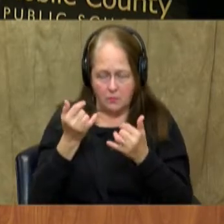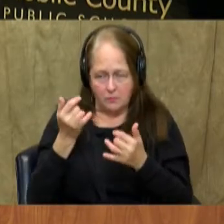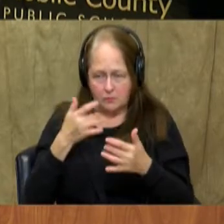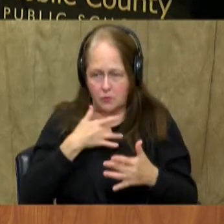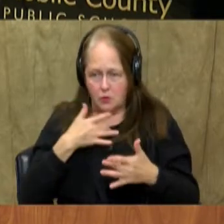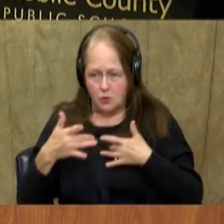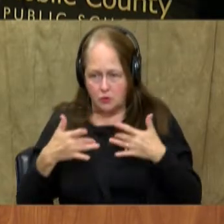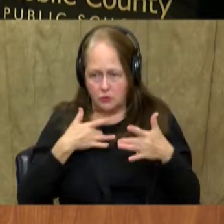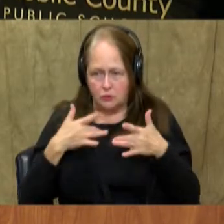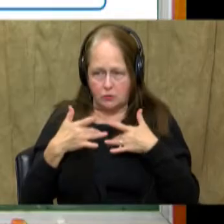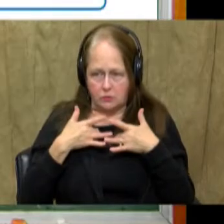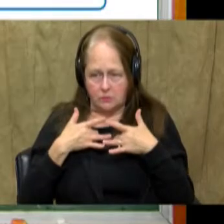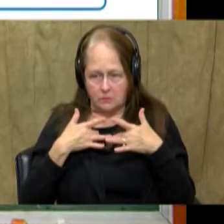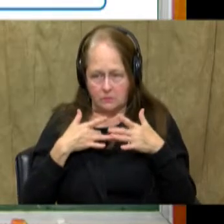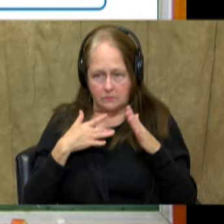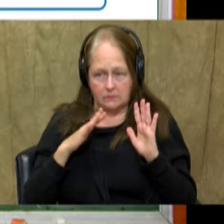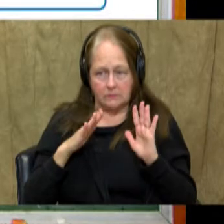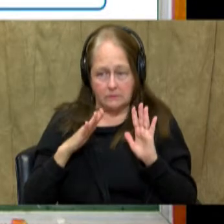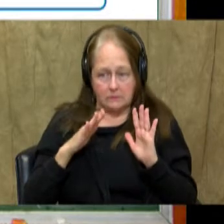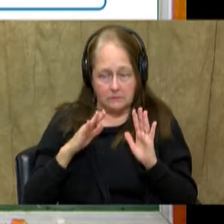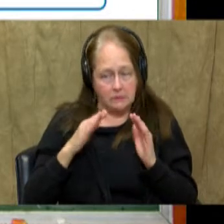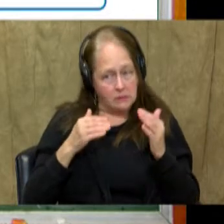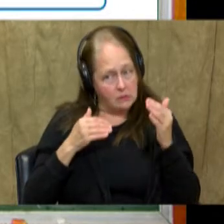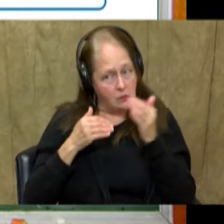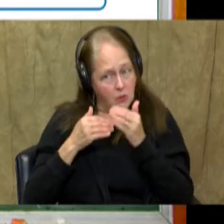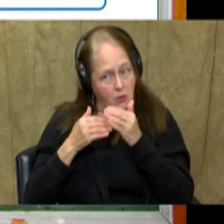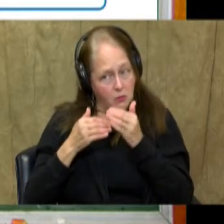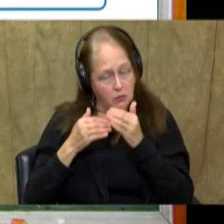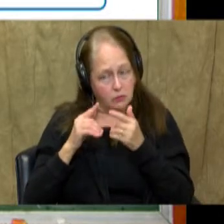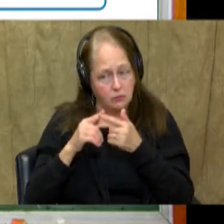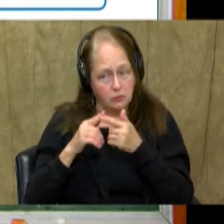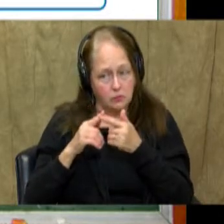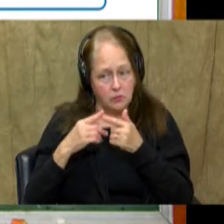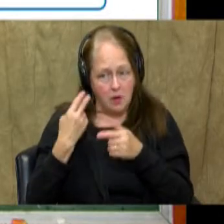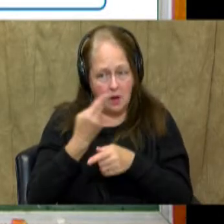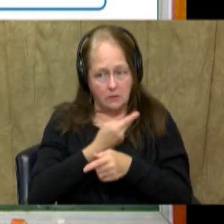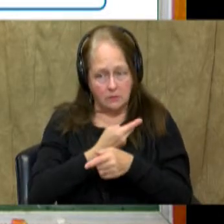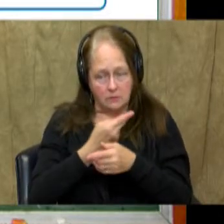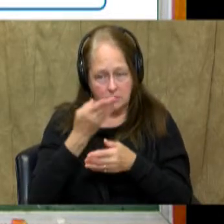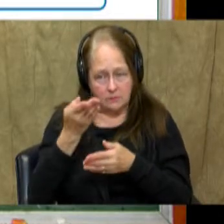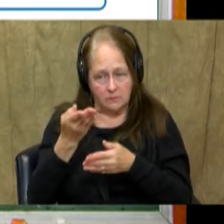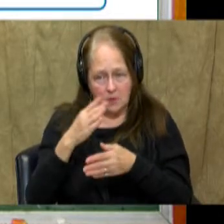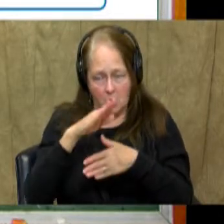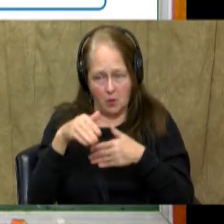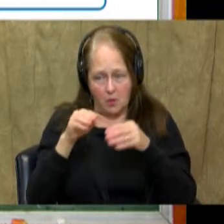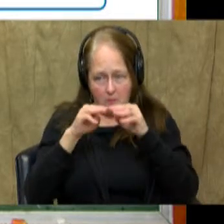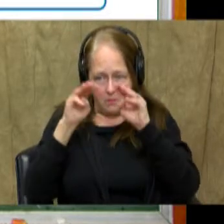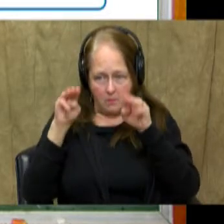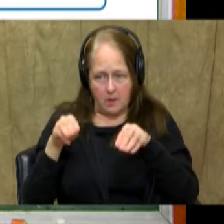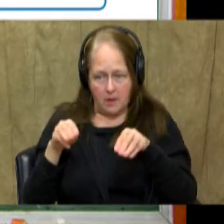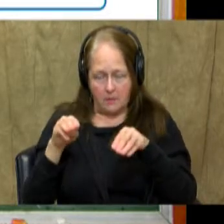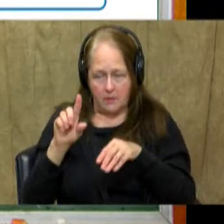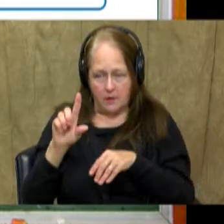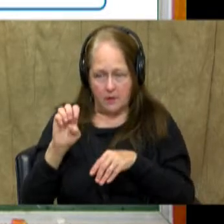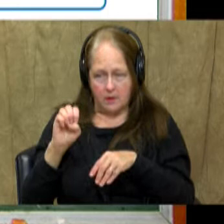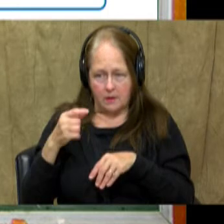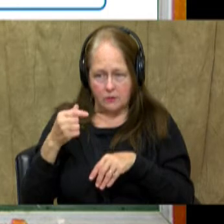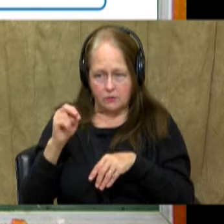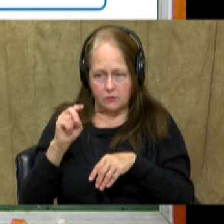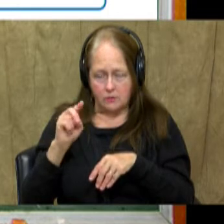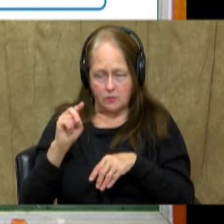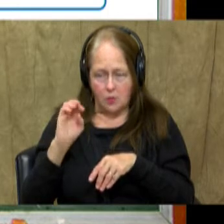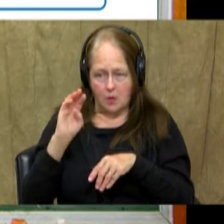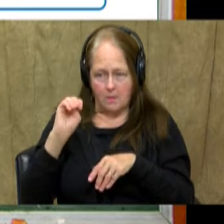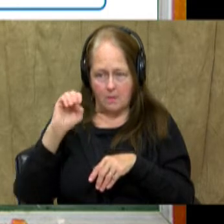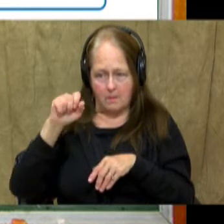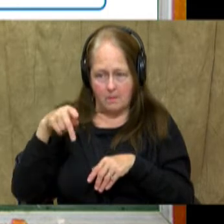concern on, they're kind of close. If you look at your map, and all maps have a legend or they have a map